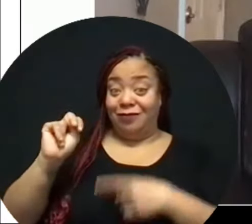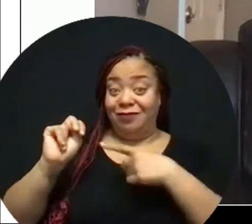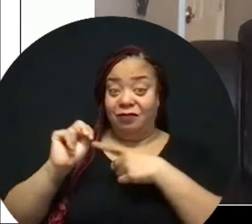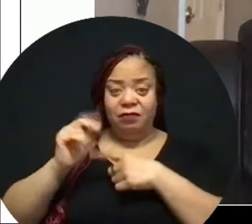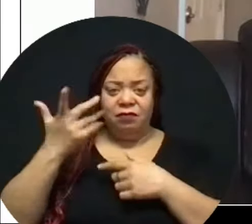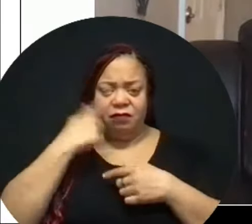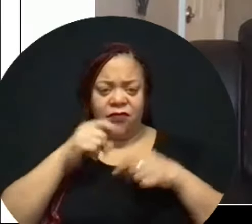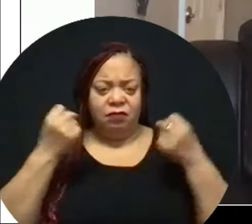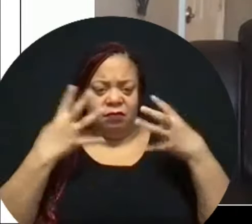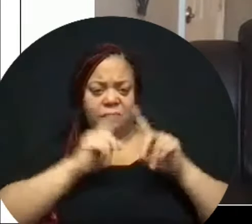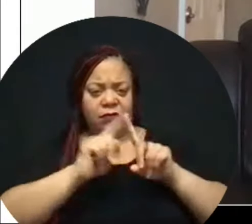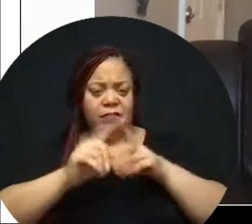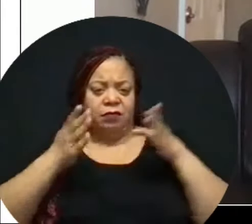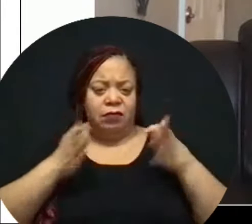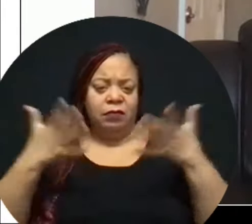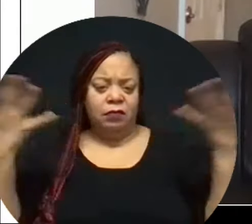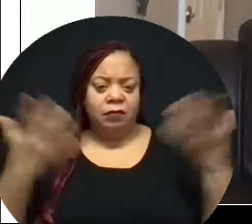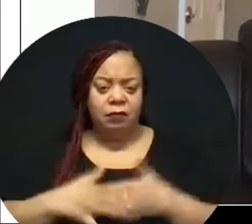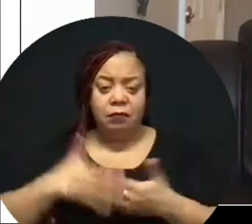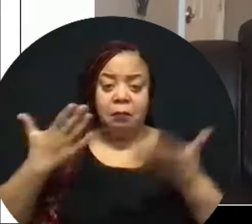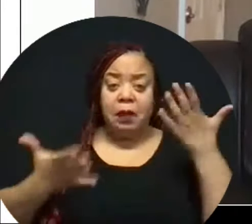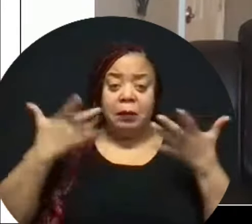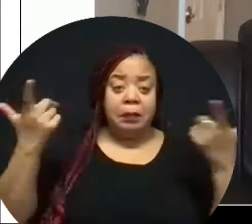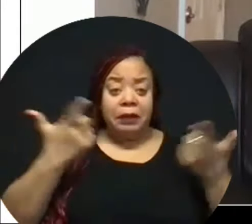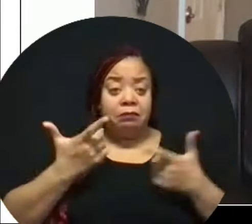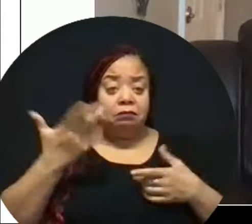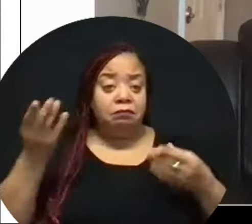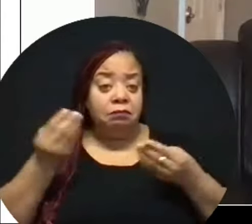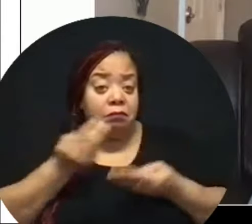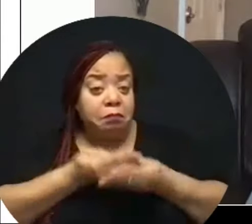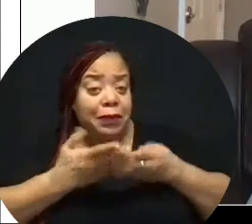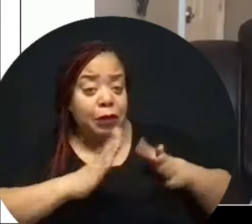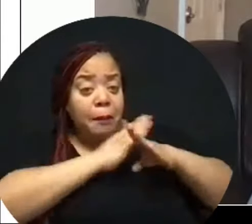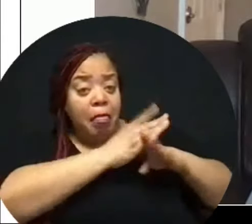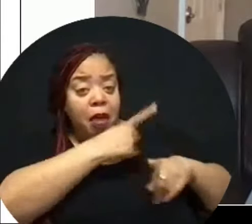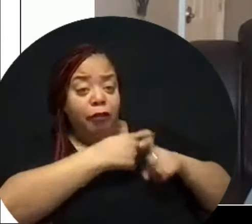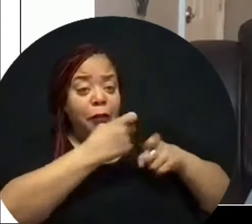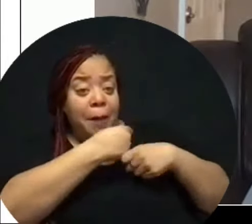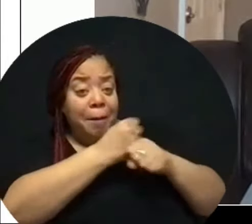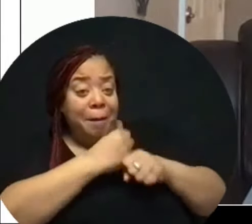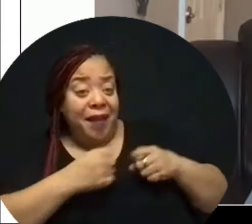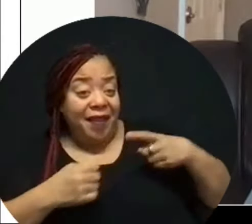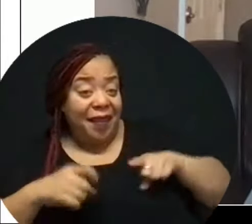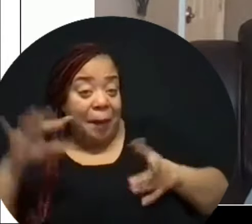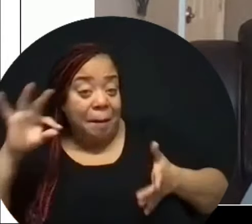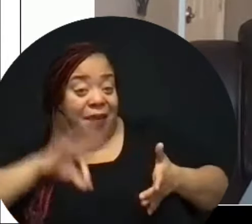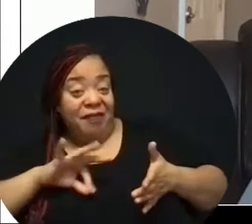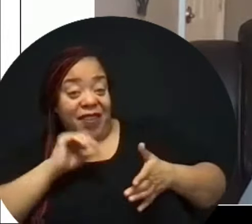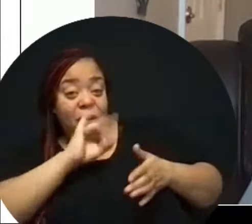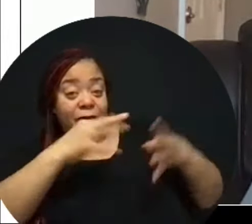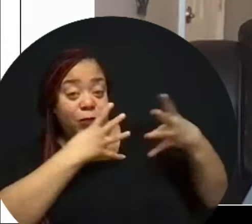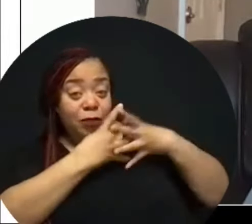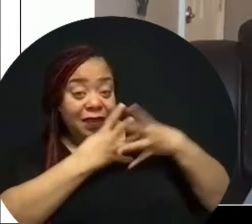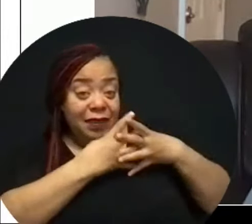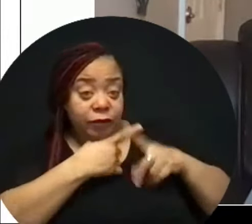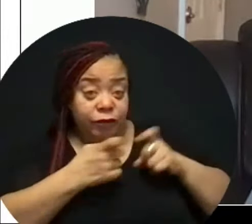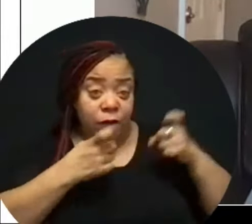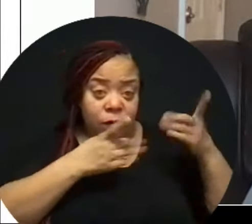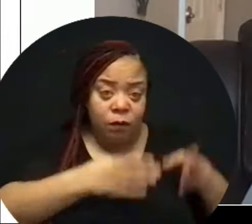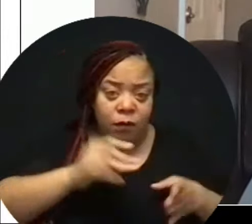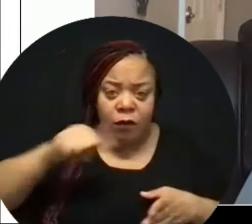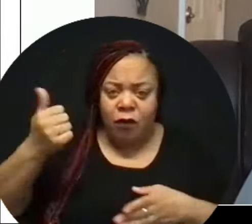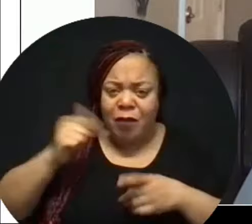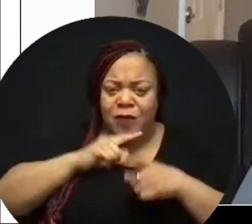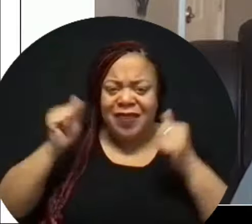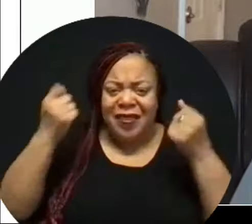but I think when it is talking about this, we can't think of just in theory. We can't think about just in conversation.